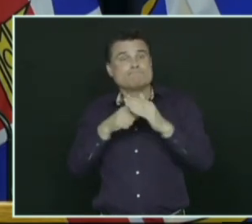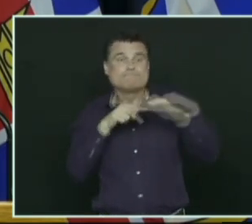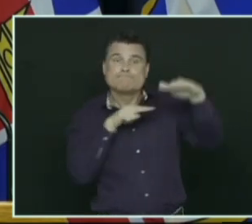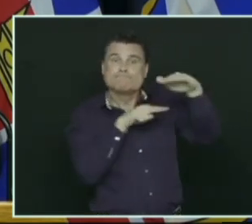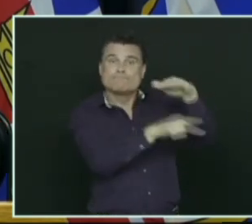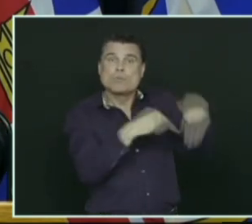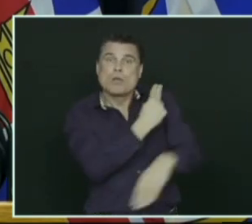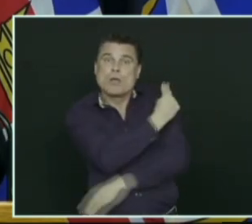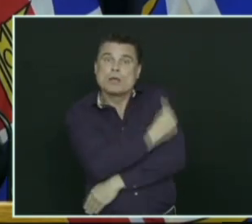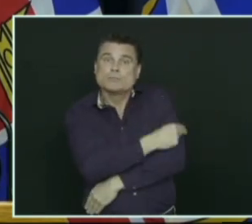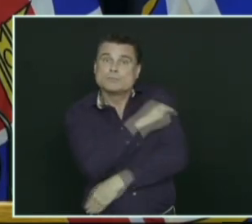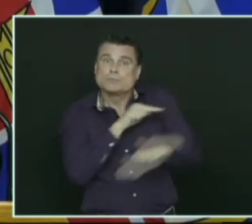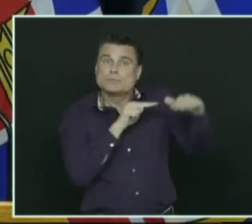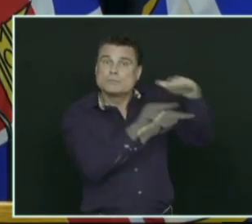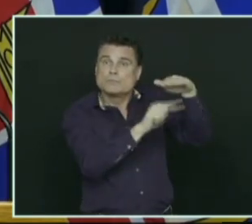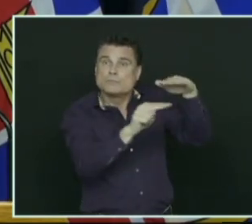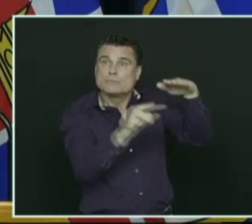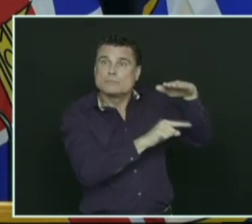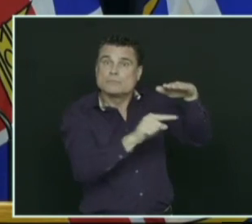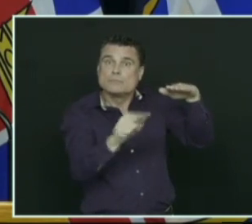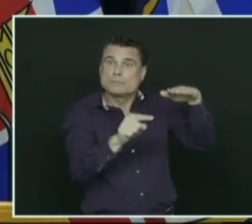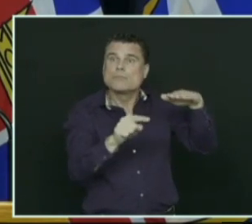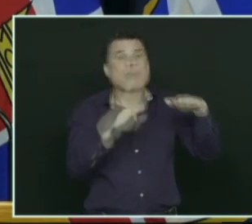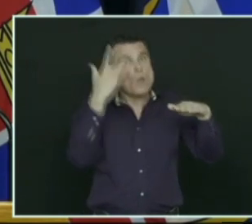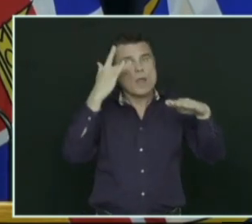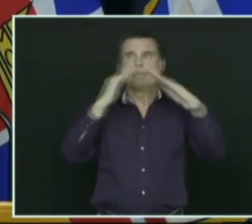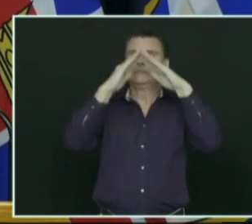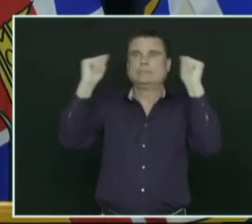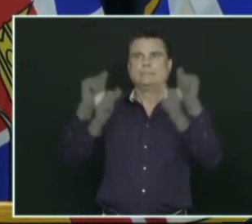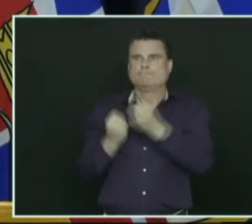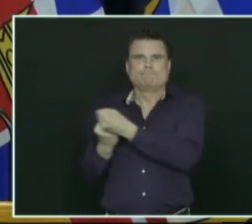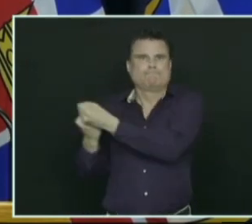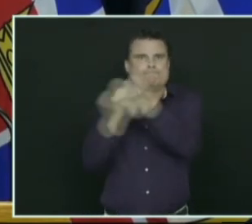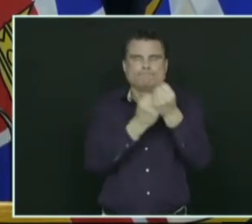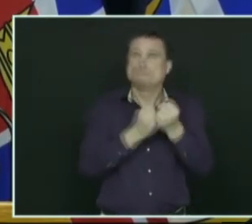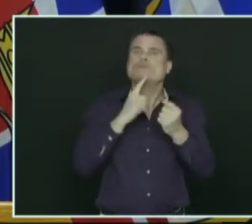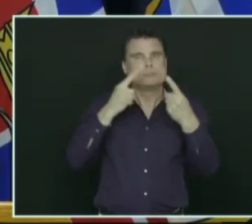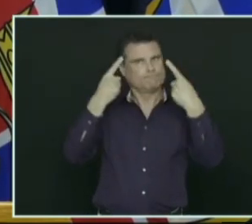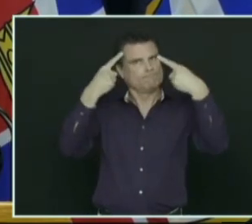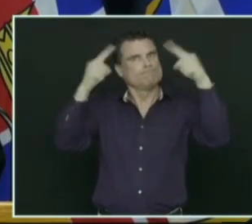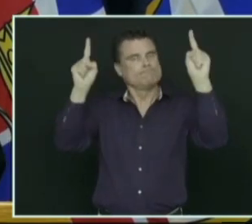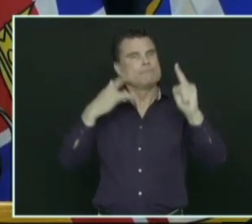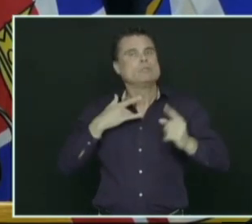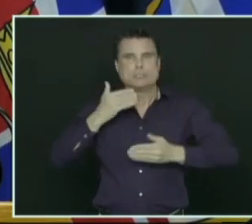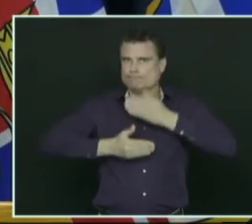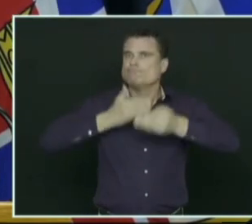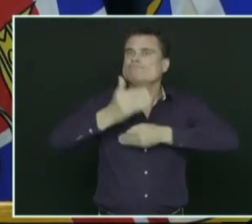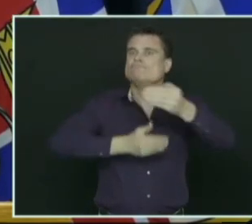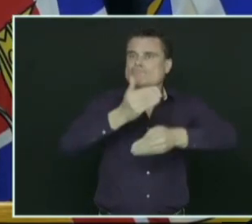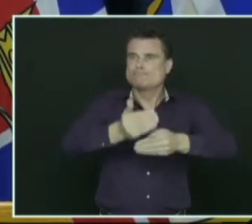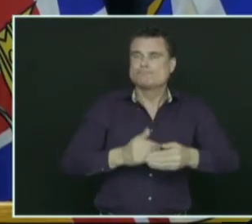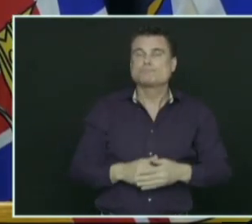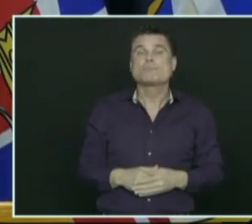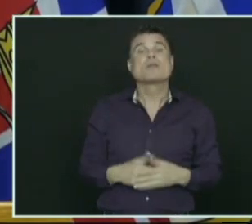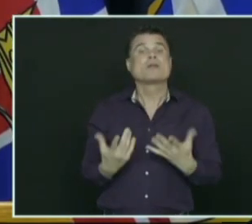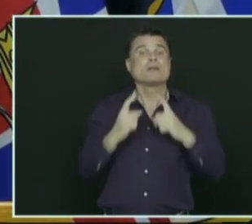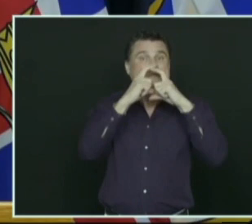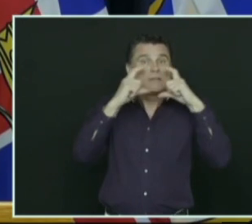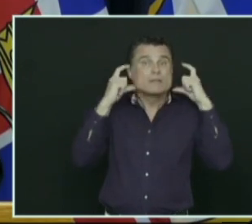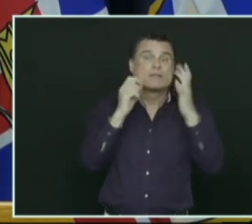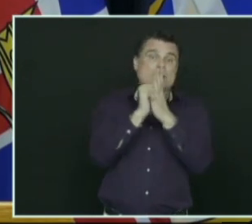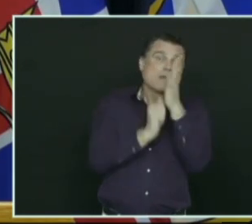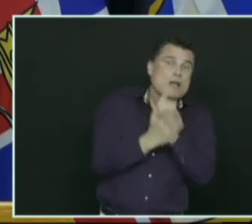week, but as is our pattern, we're not going to announce shipments until they arrive. I'd like to also reiterate that